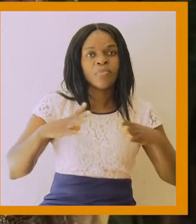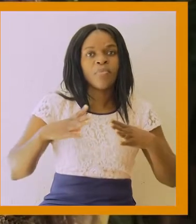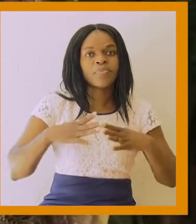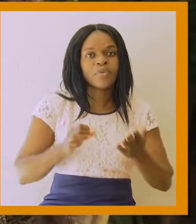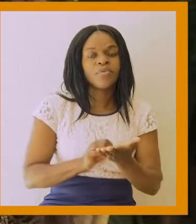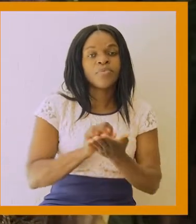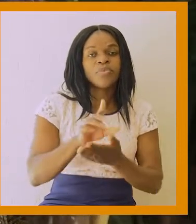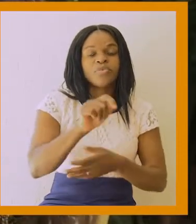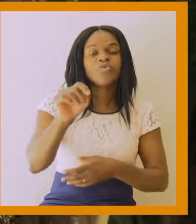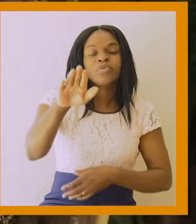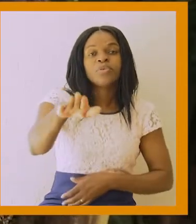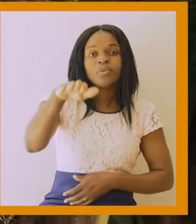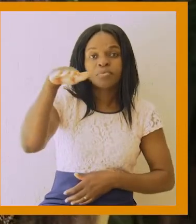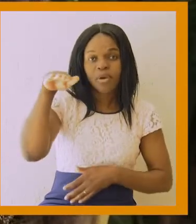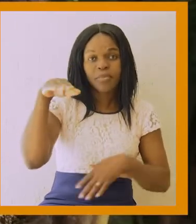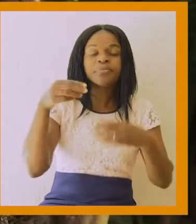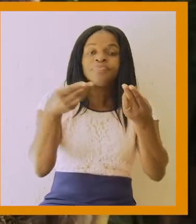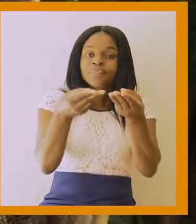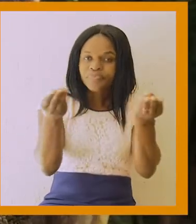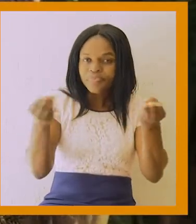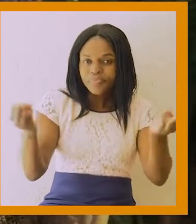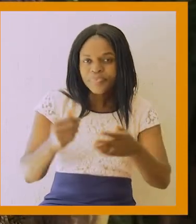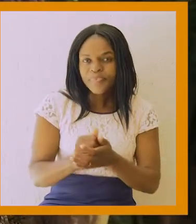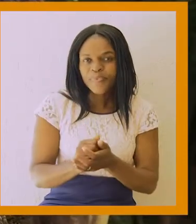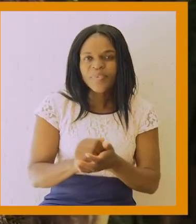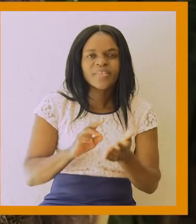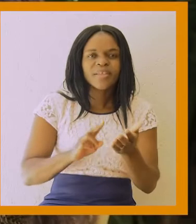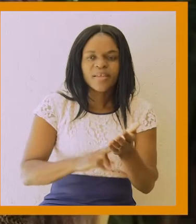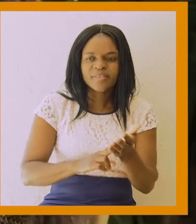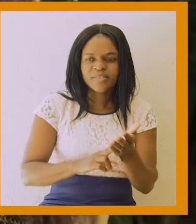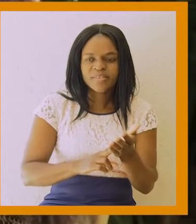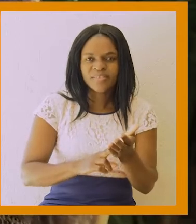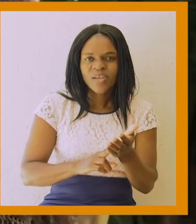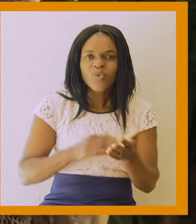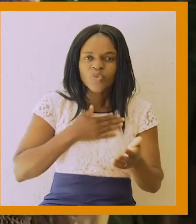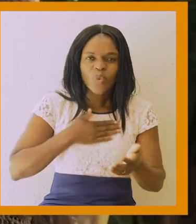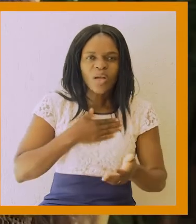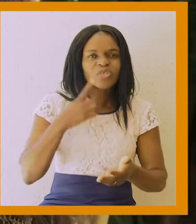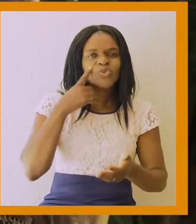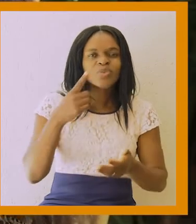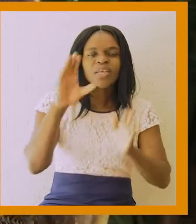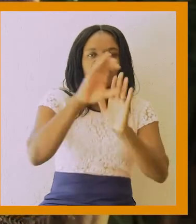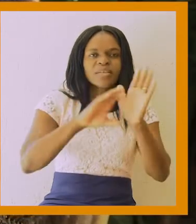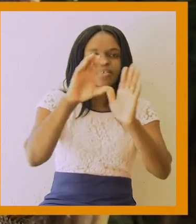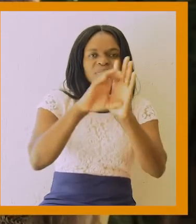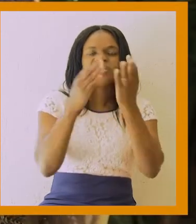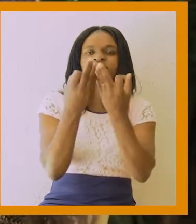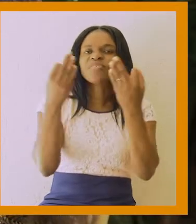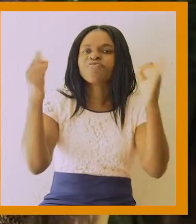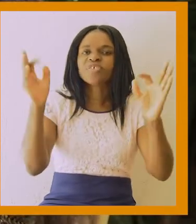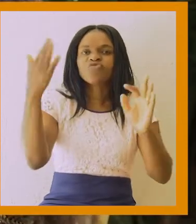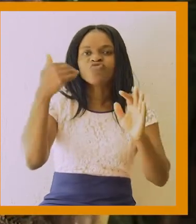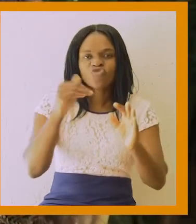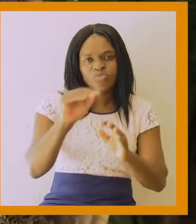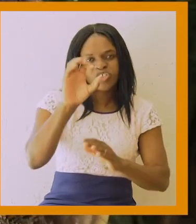your key message to Zimbabweans? What we would want to see is a country which